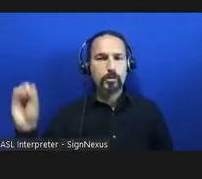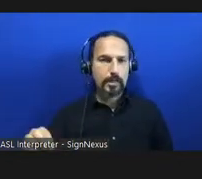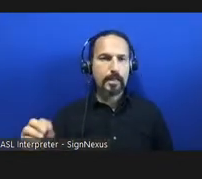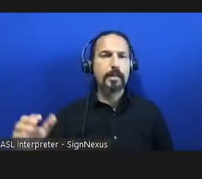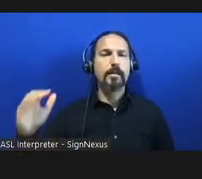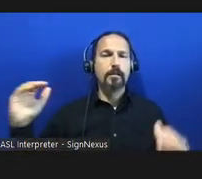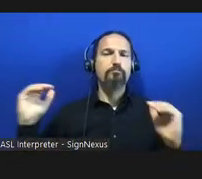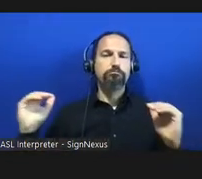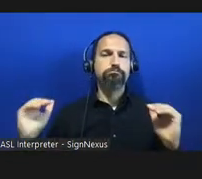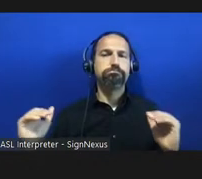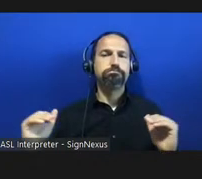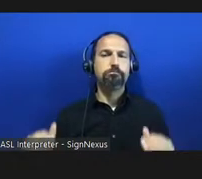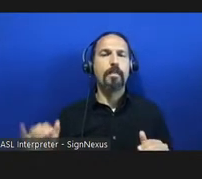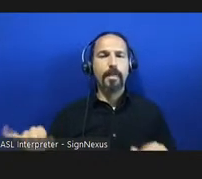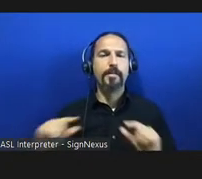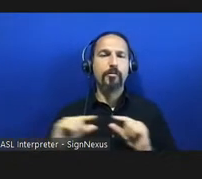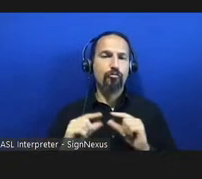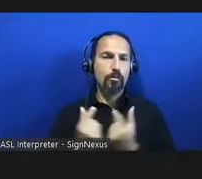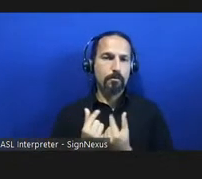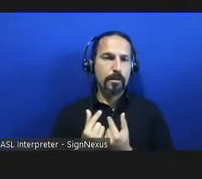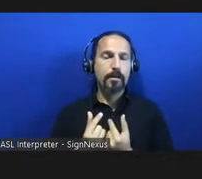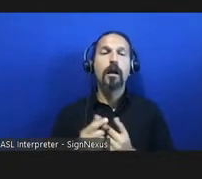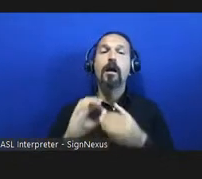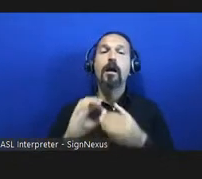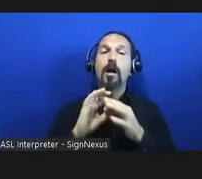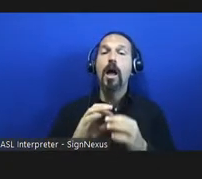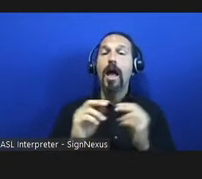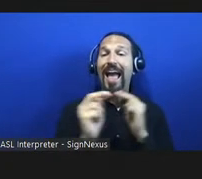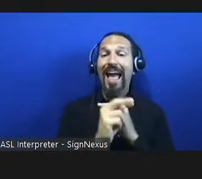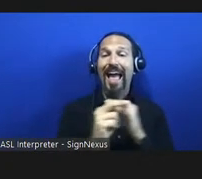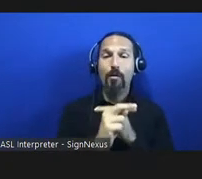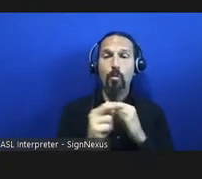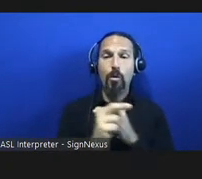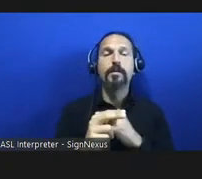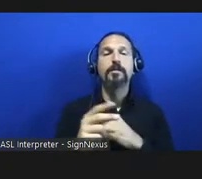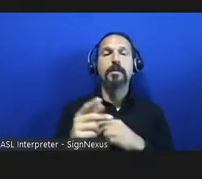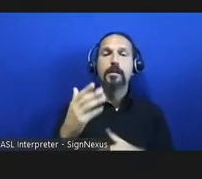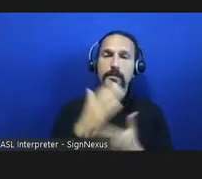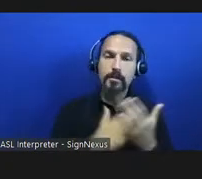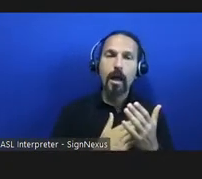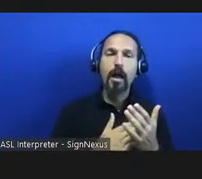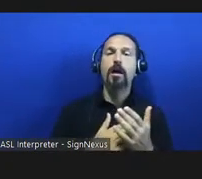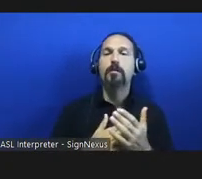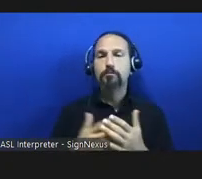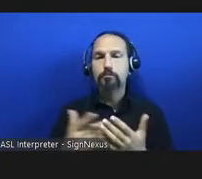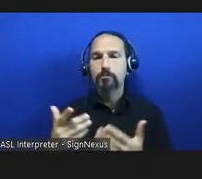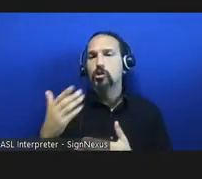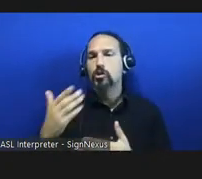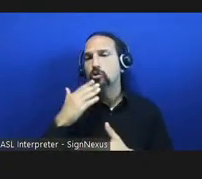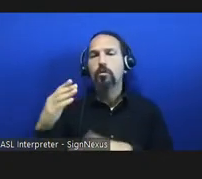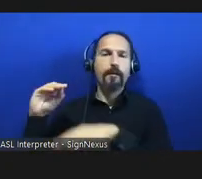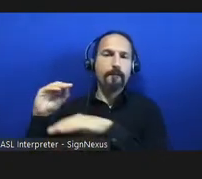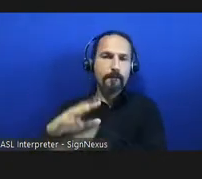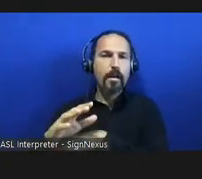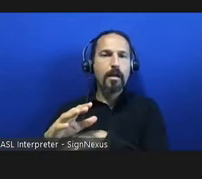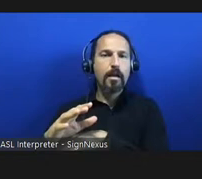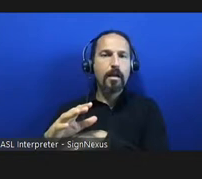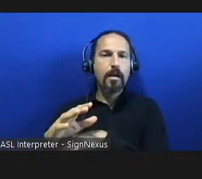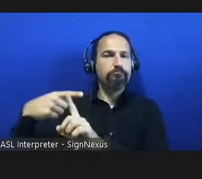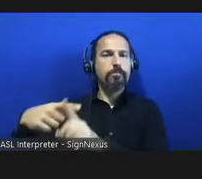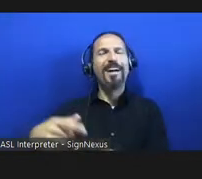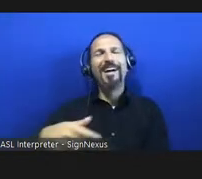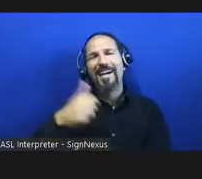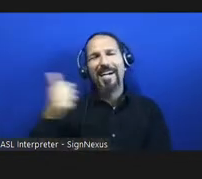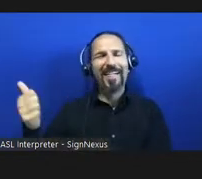and so on down the group with respect to highways we have beneficial effects and we do have some adverse effects in a few locations